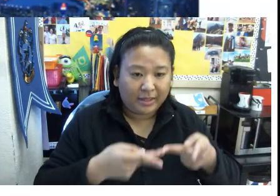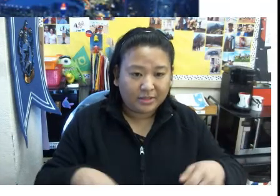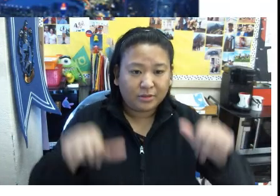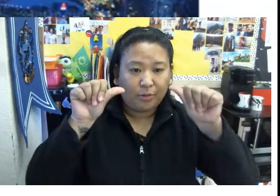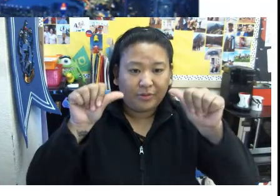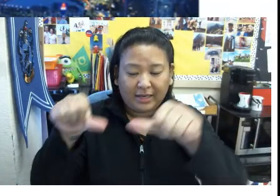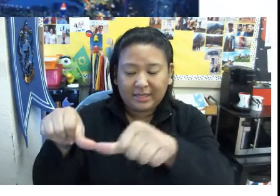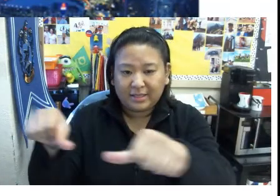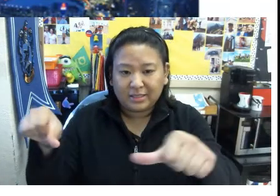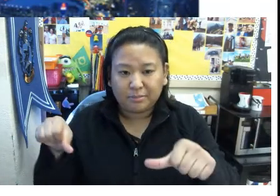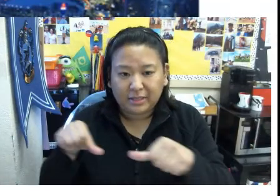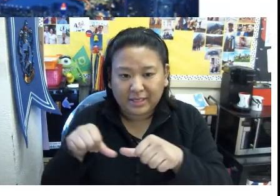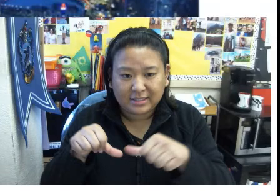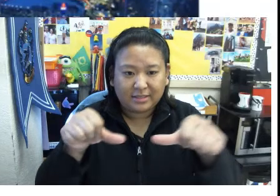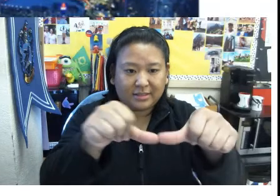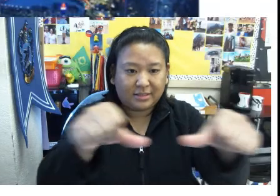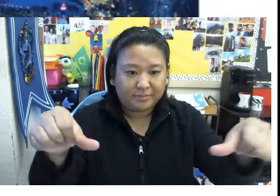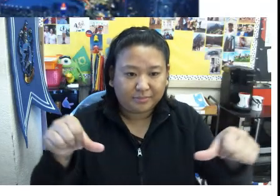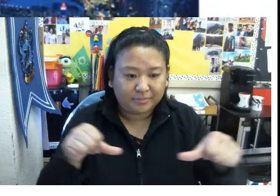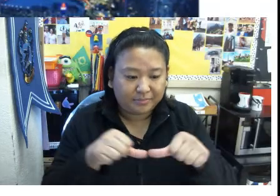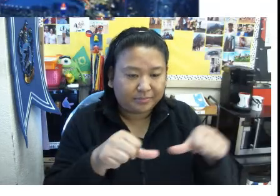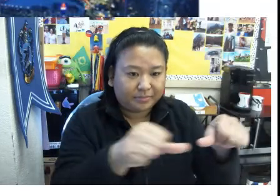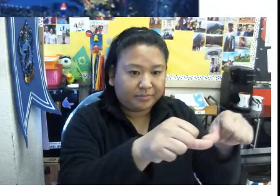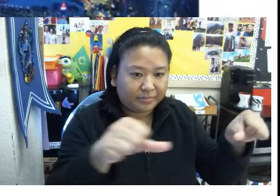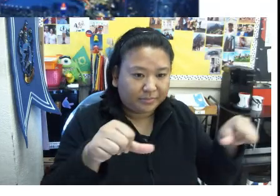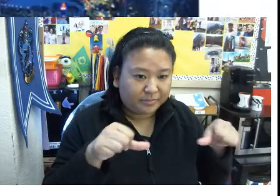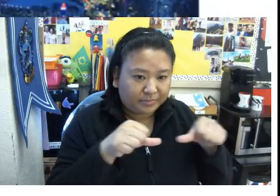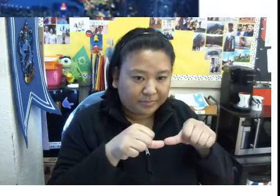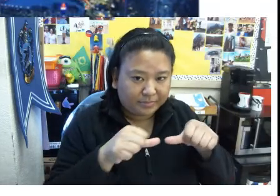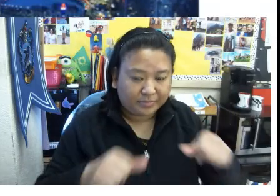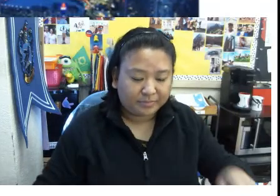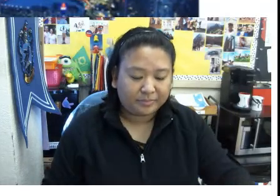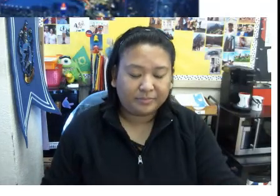with P's or with A-10s. Places.